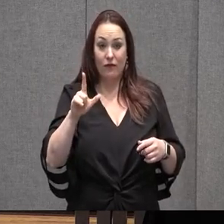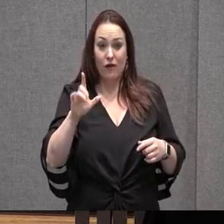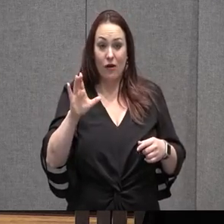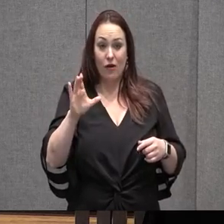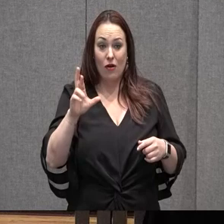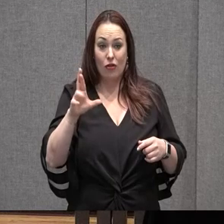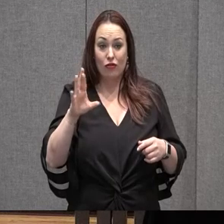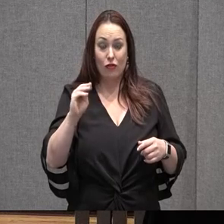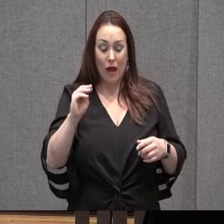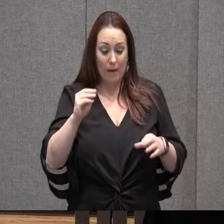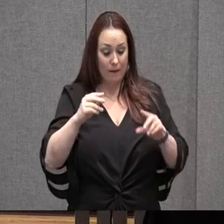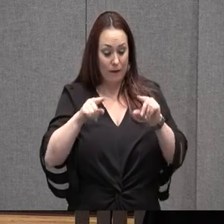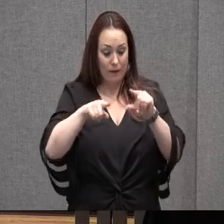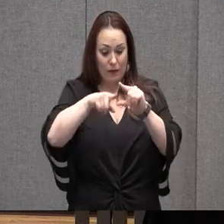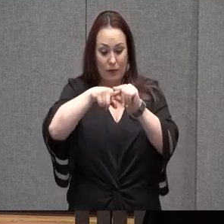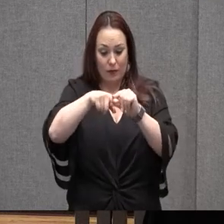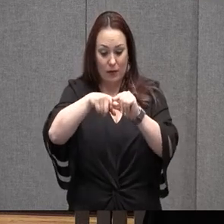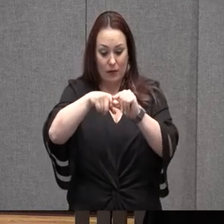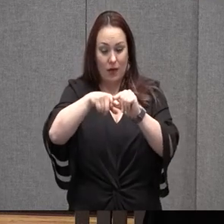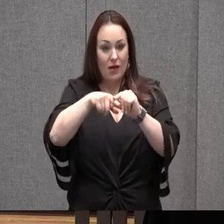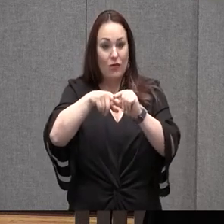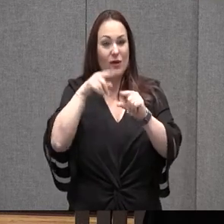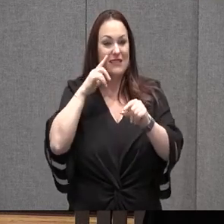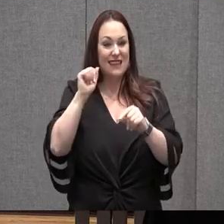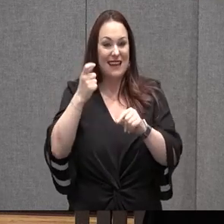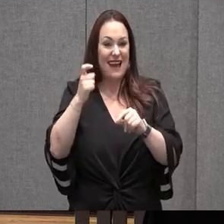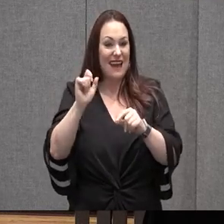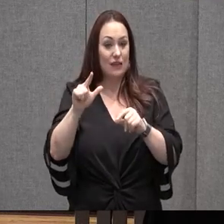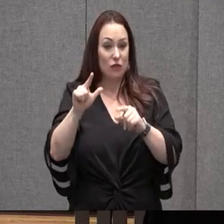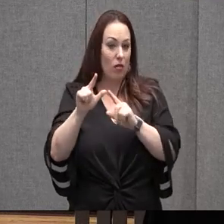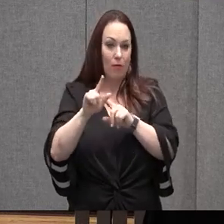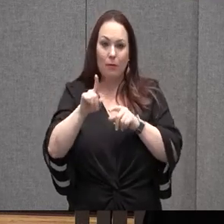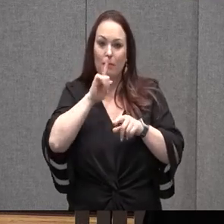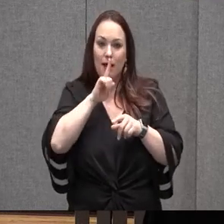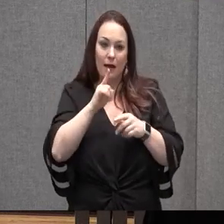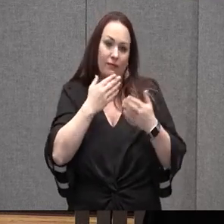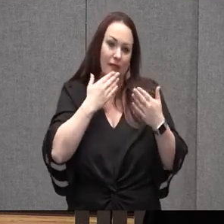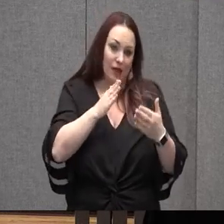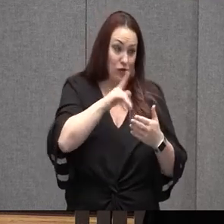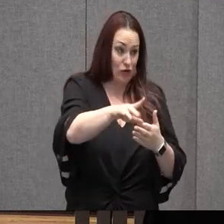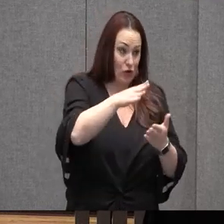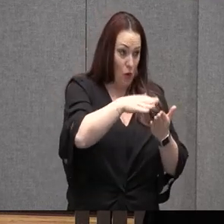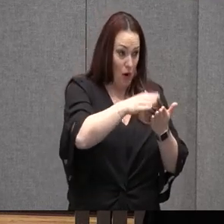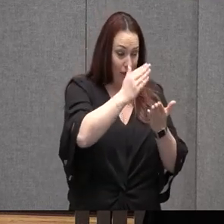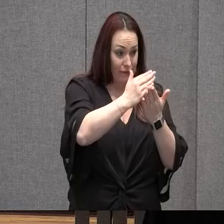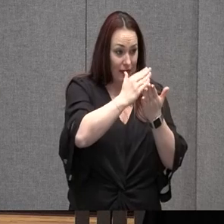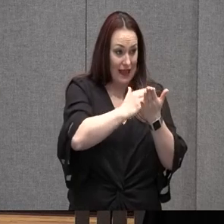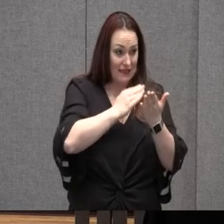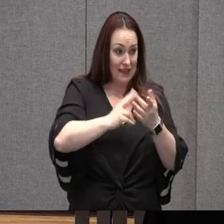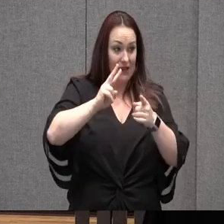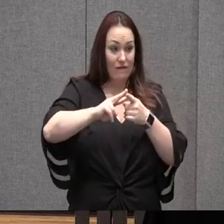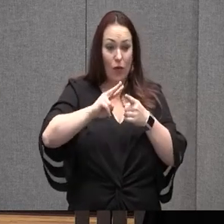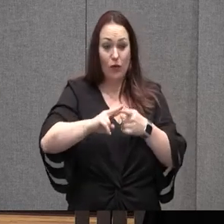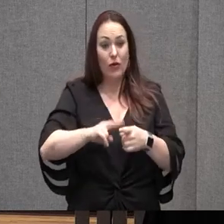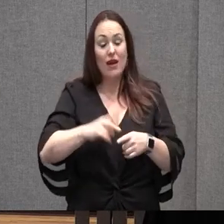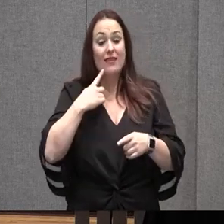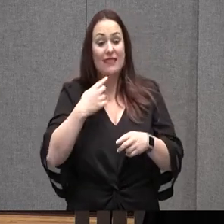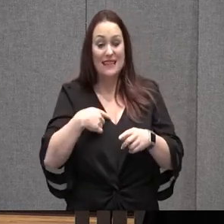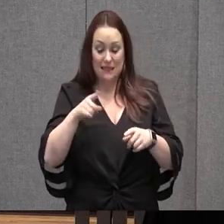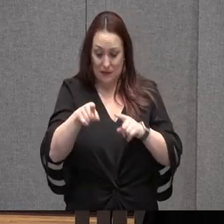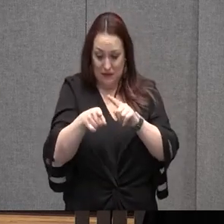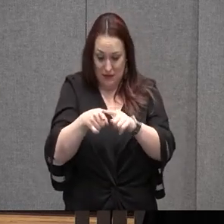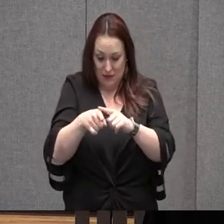But thanks to yours and Mrs. Garcia's lesson in vocabulary, I learned that it's called a